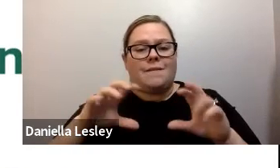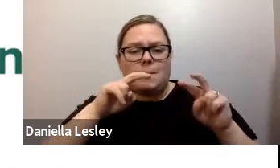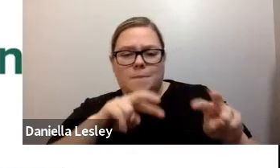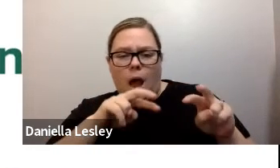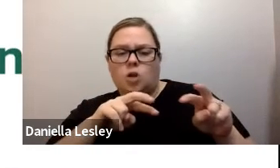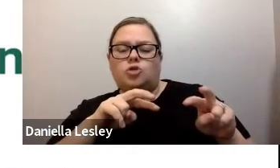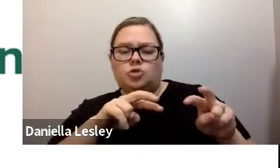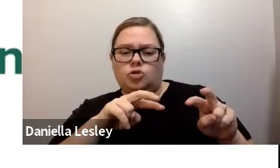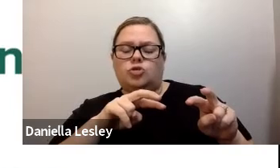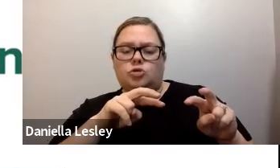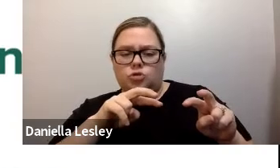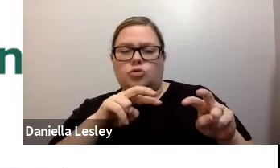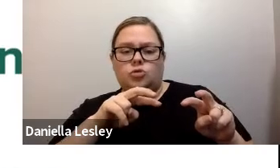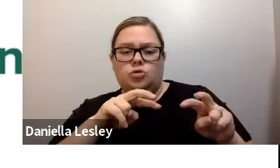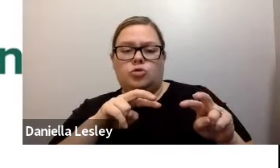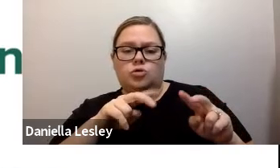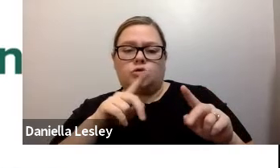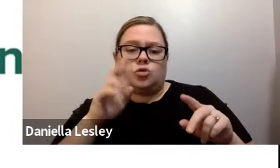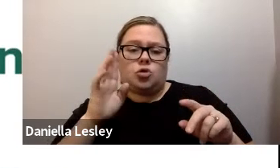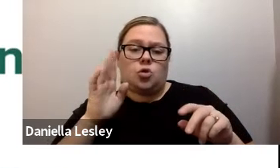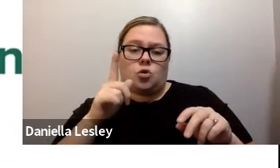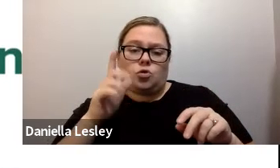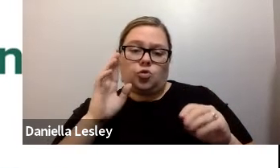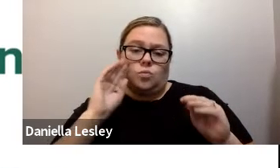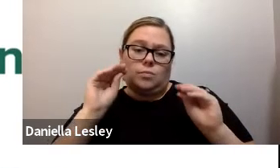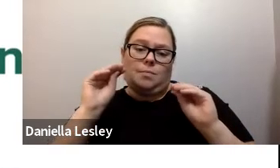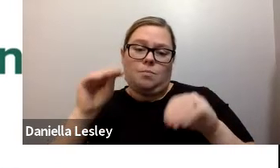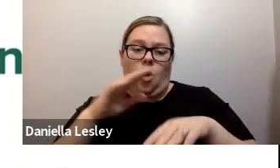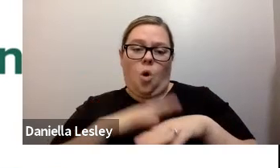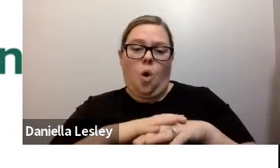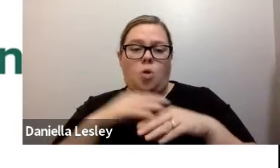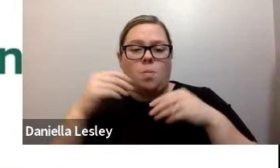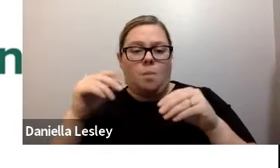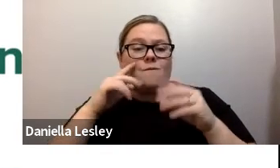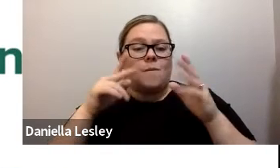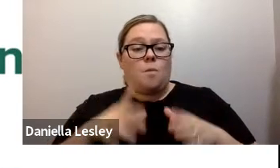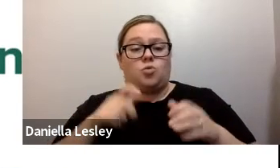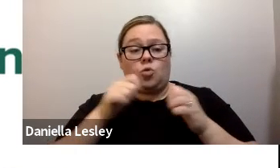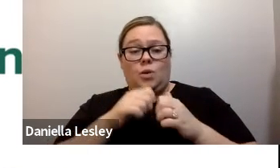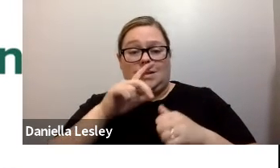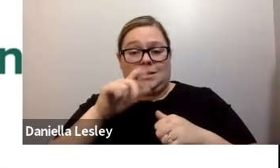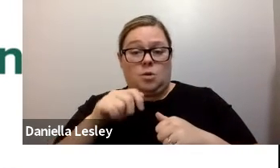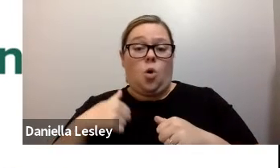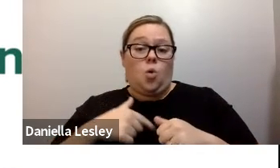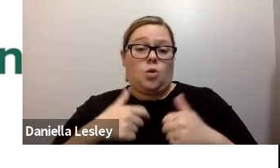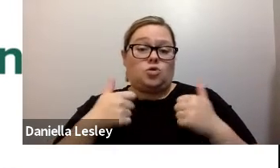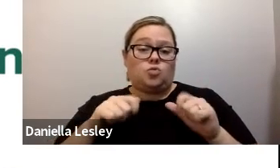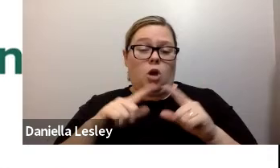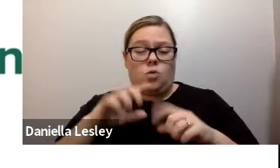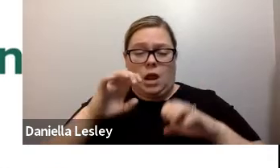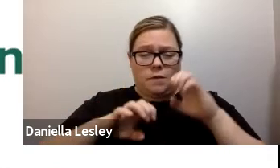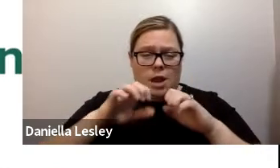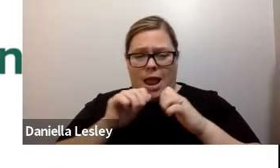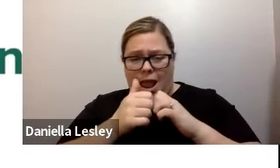available on the market for people with disabilities. So we try to evaluate how